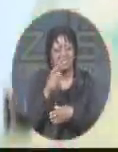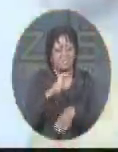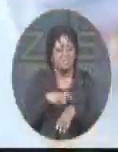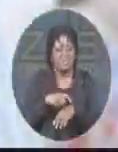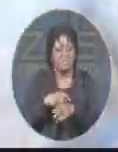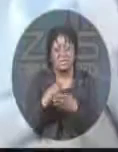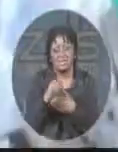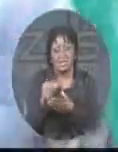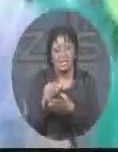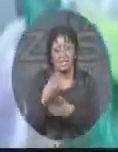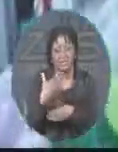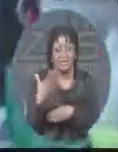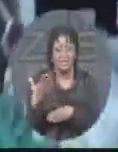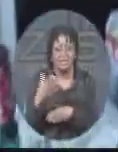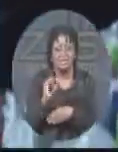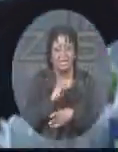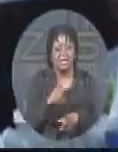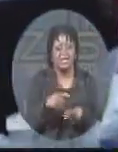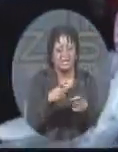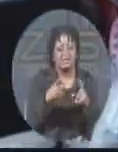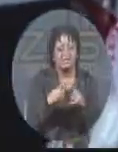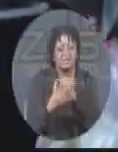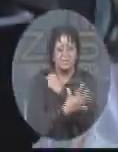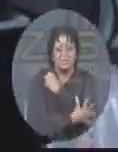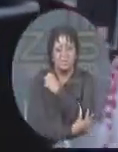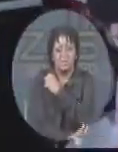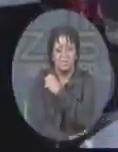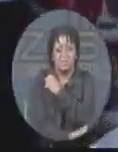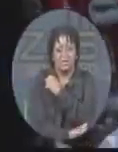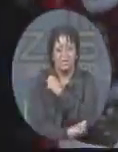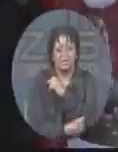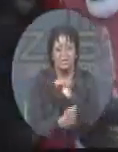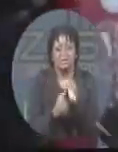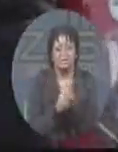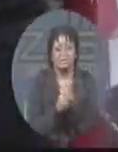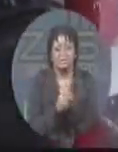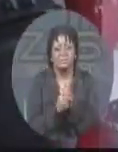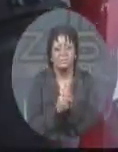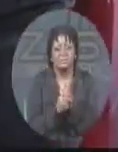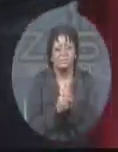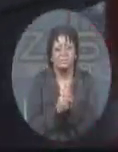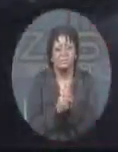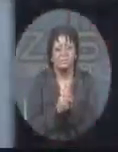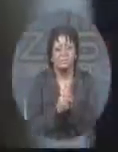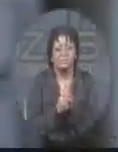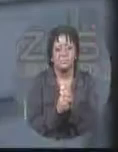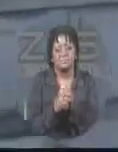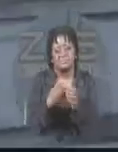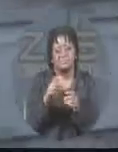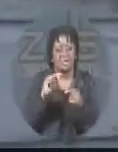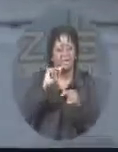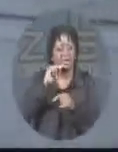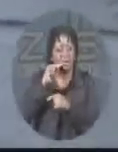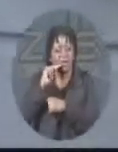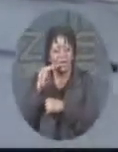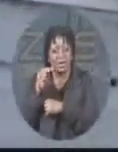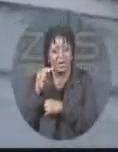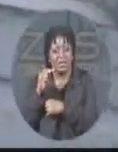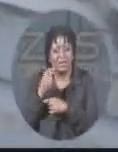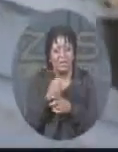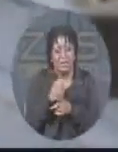mine. But I give mine to the poor. That's what I do with my farming, like corn, peas,